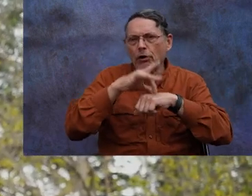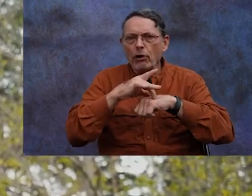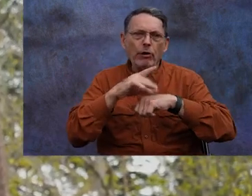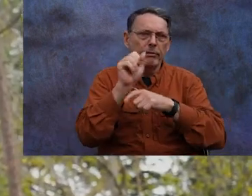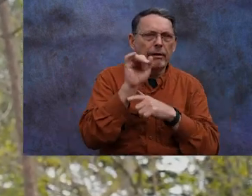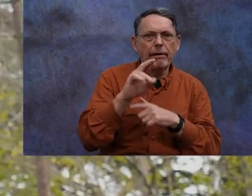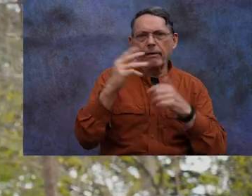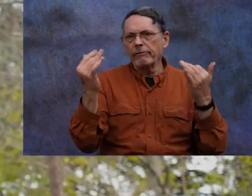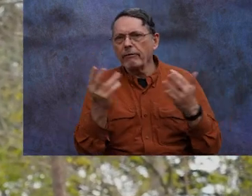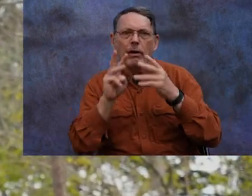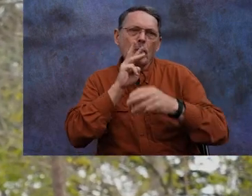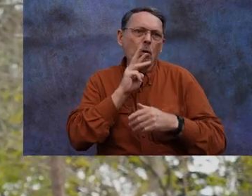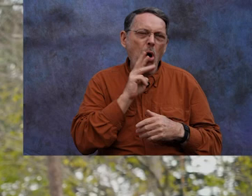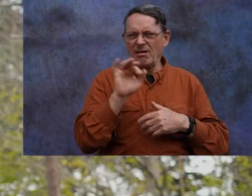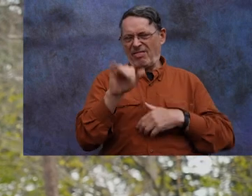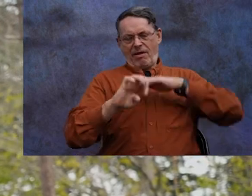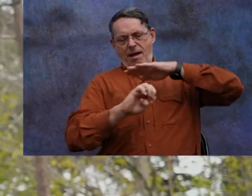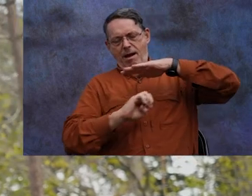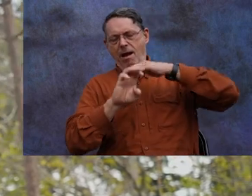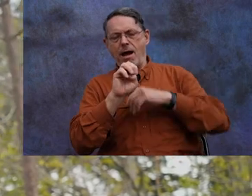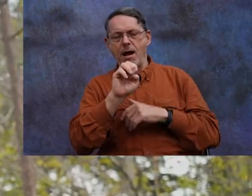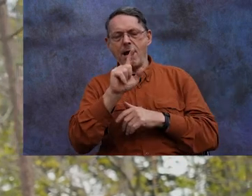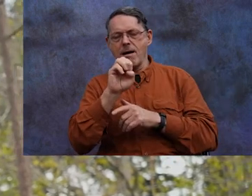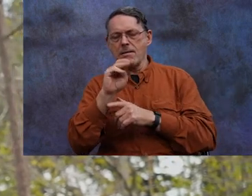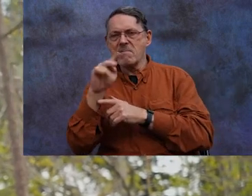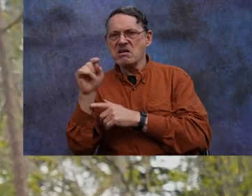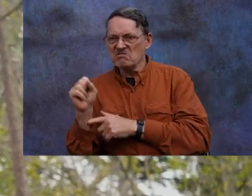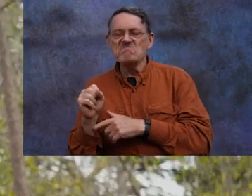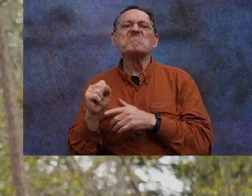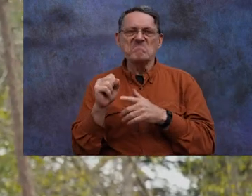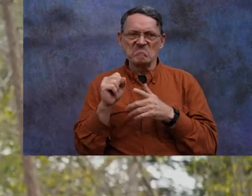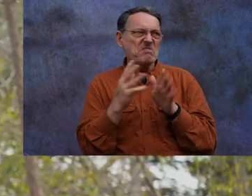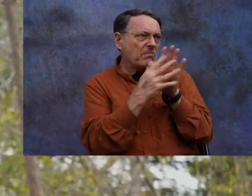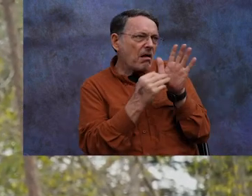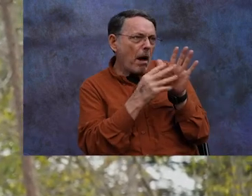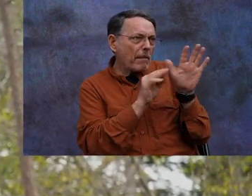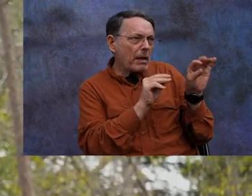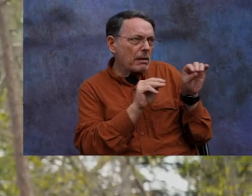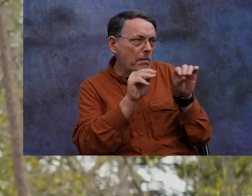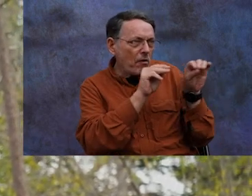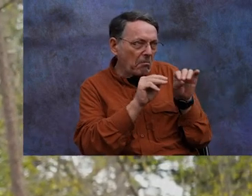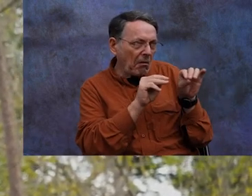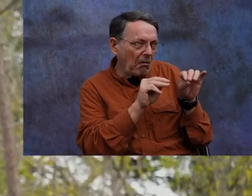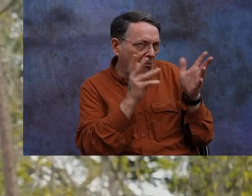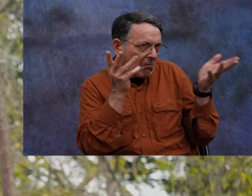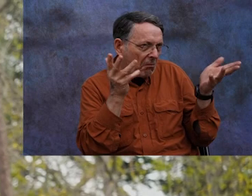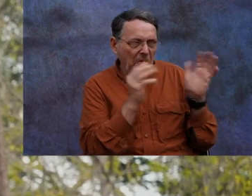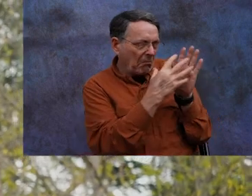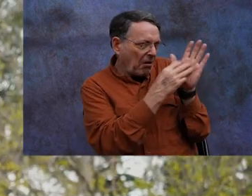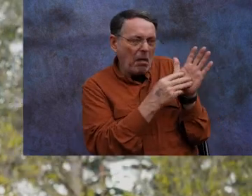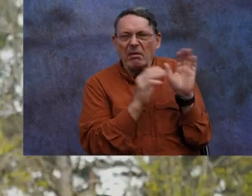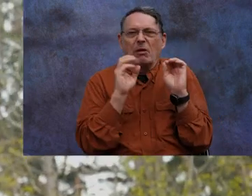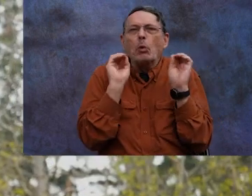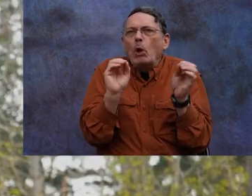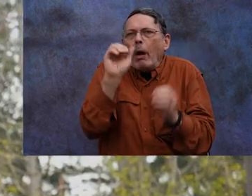movement. Just mimic the movement. Nobody's grading you here, it's all good. Just copy. I can't think of anything